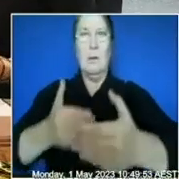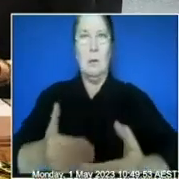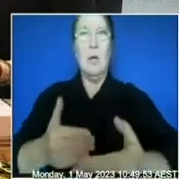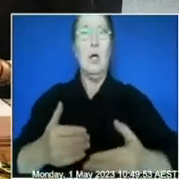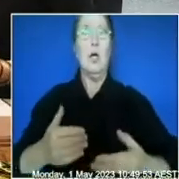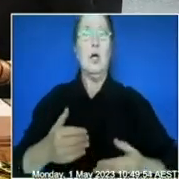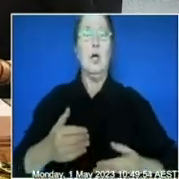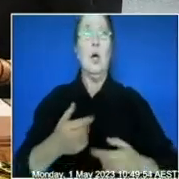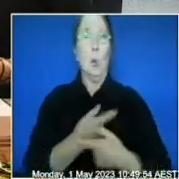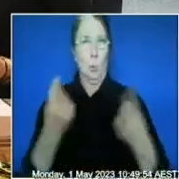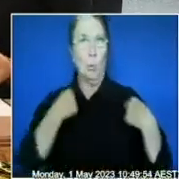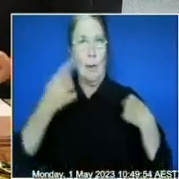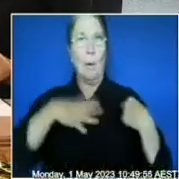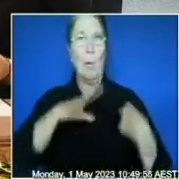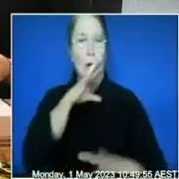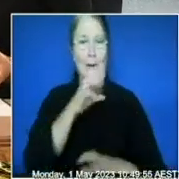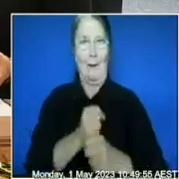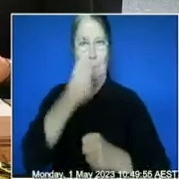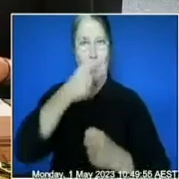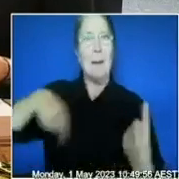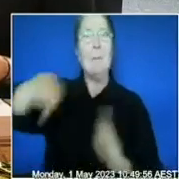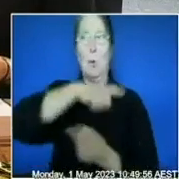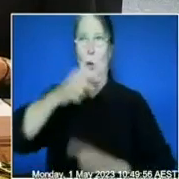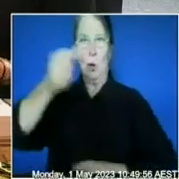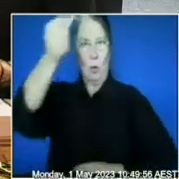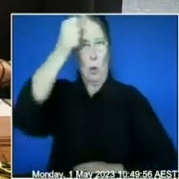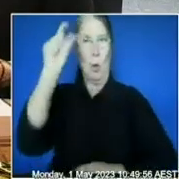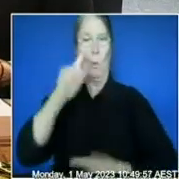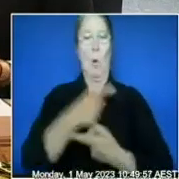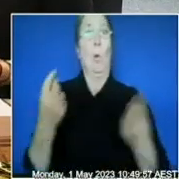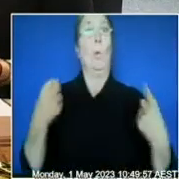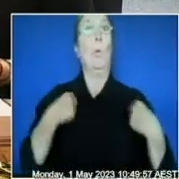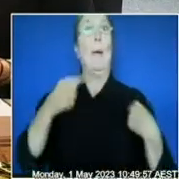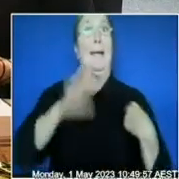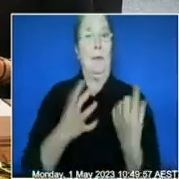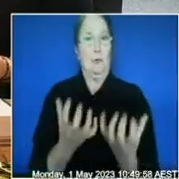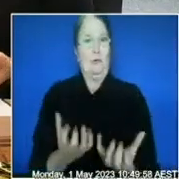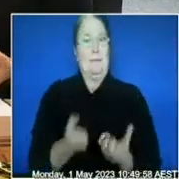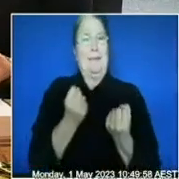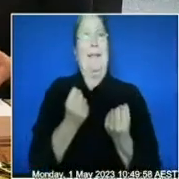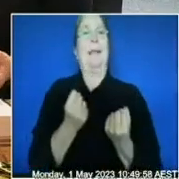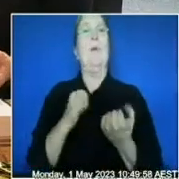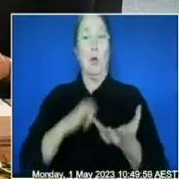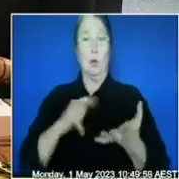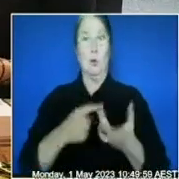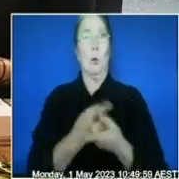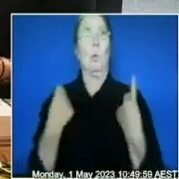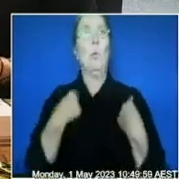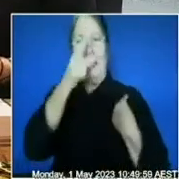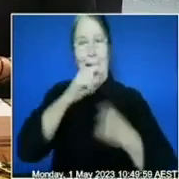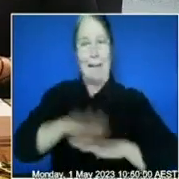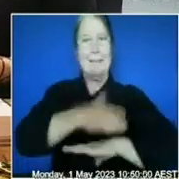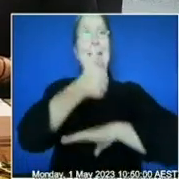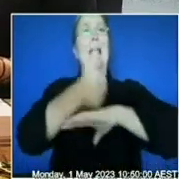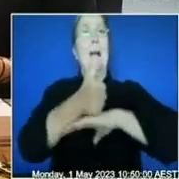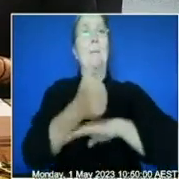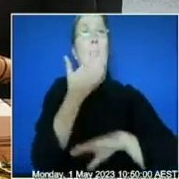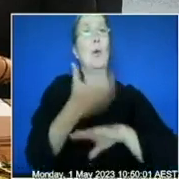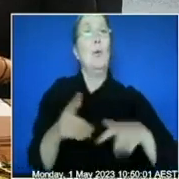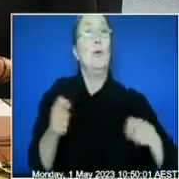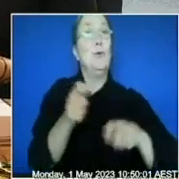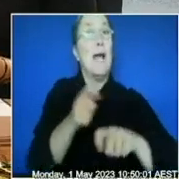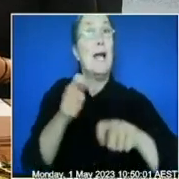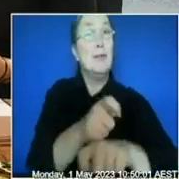But was there a funding delay that impacted on your ability to take action on the plans that